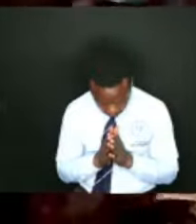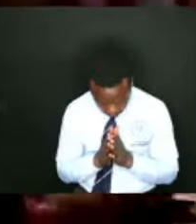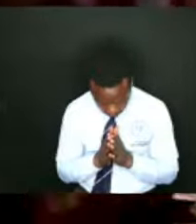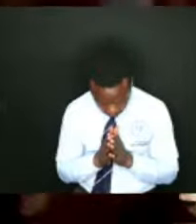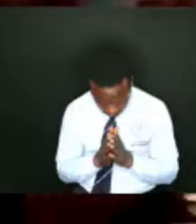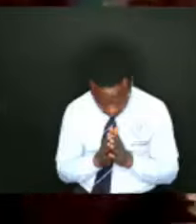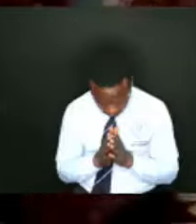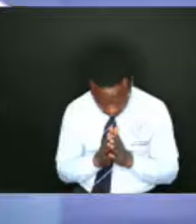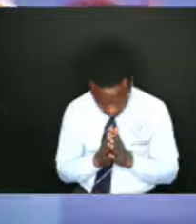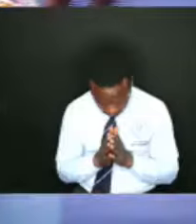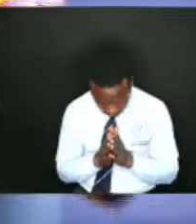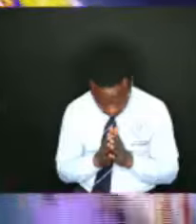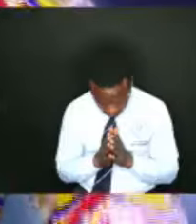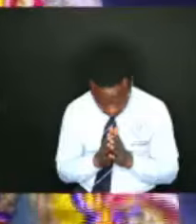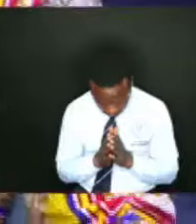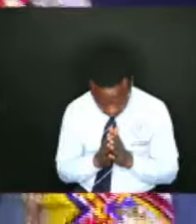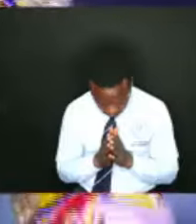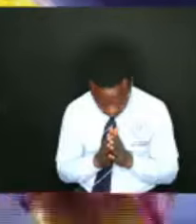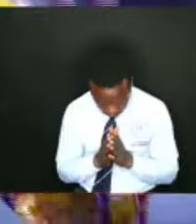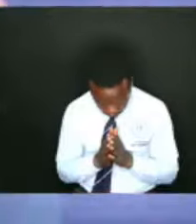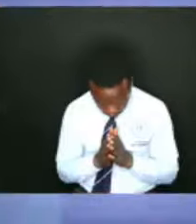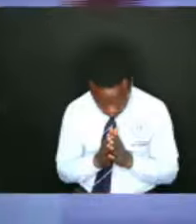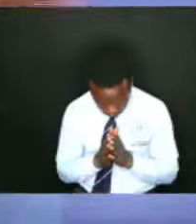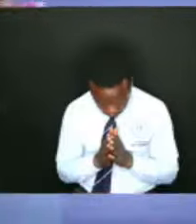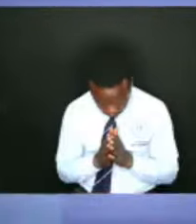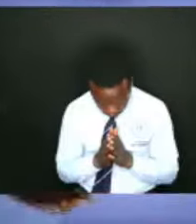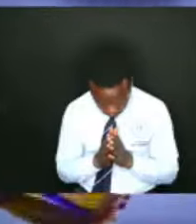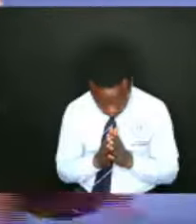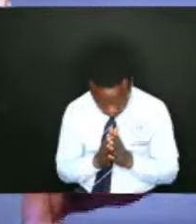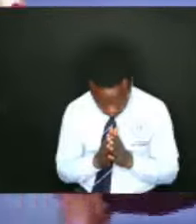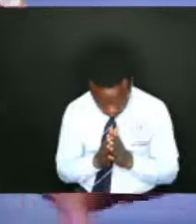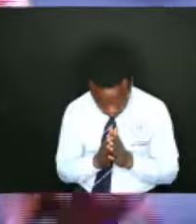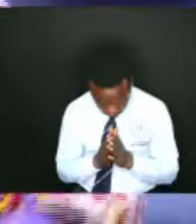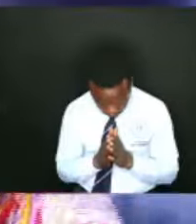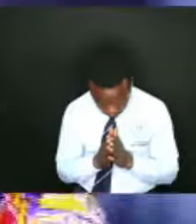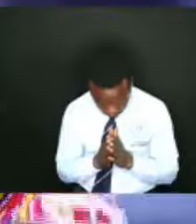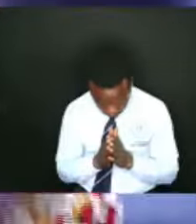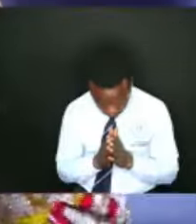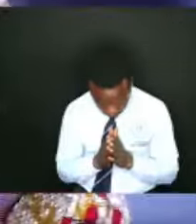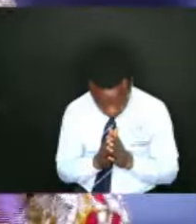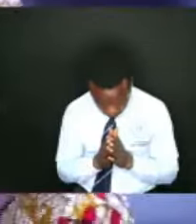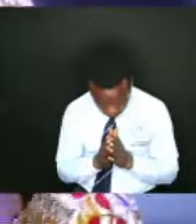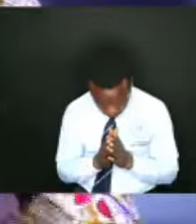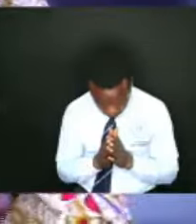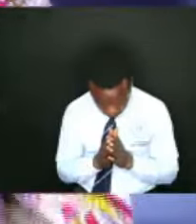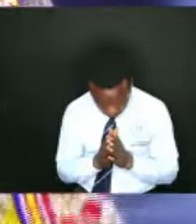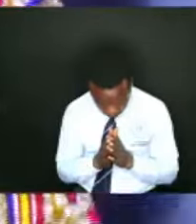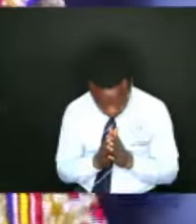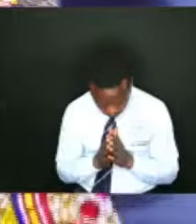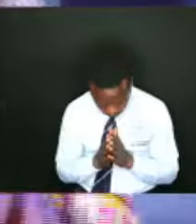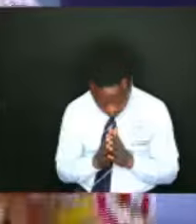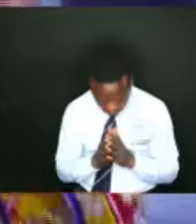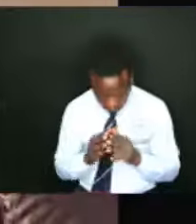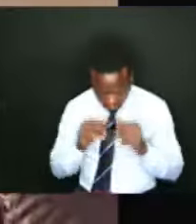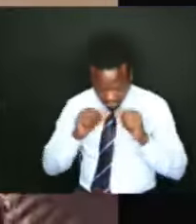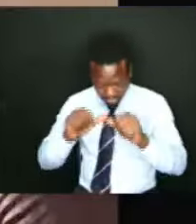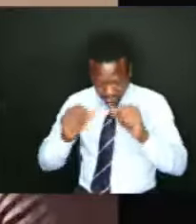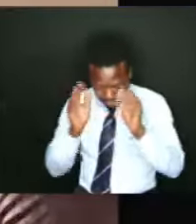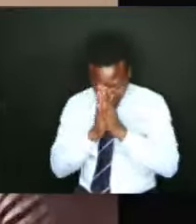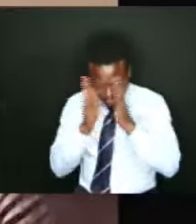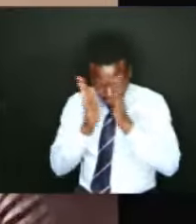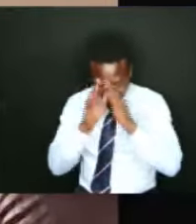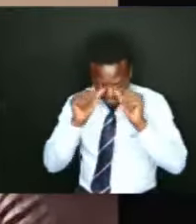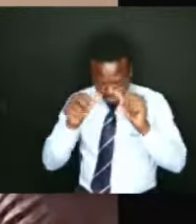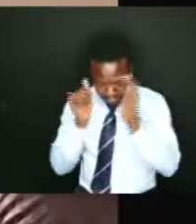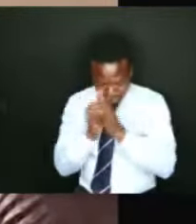We are pouring out our soul. We are pouring out our bitterness before the Lord. We are